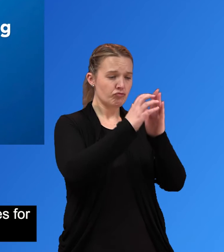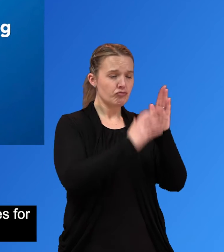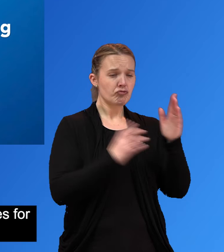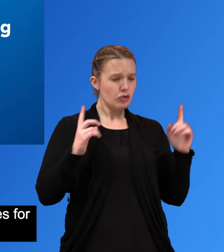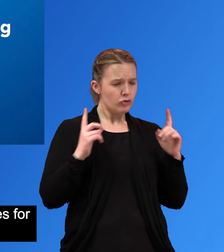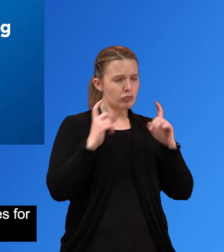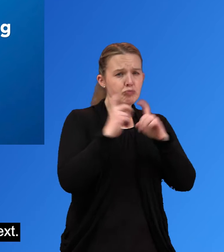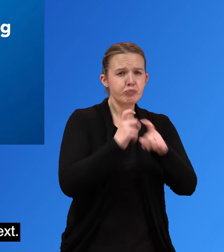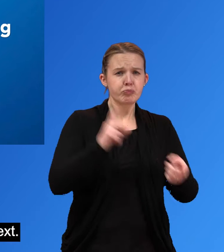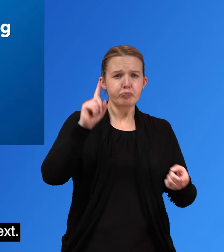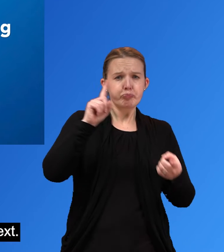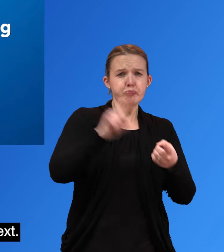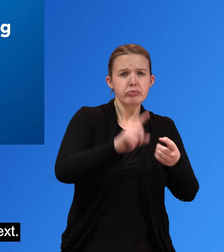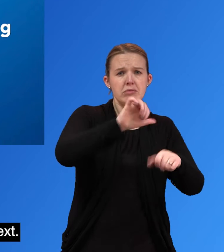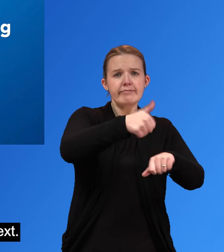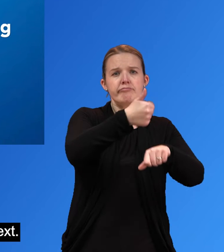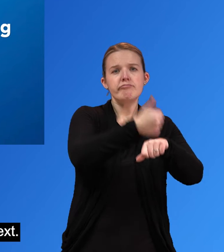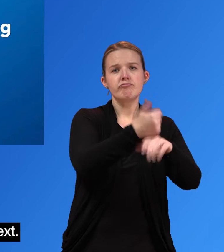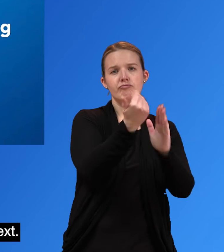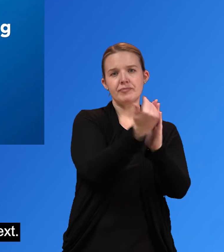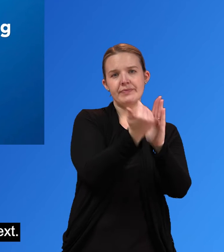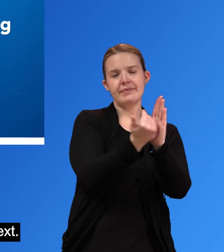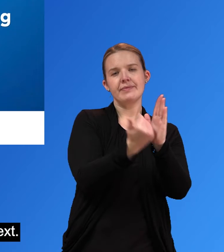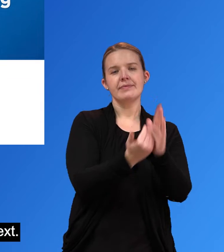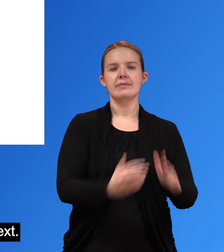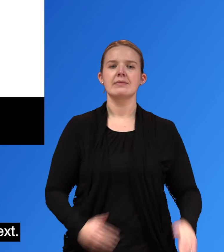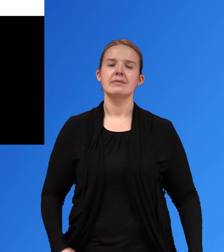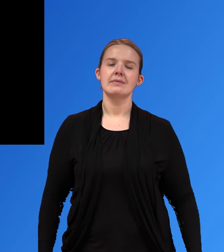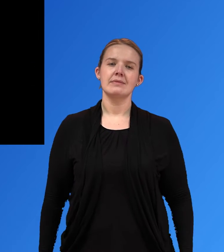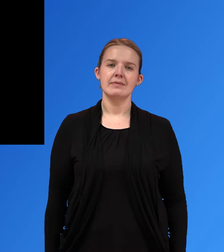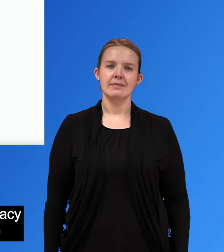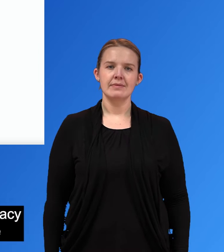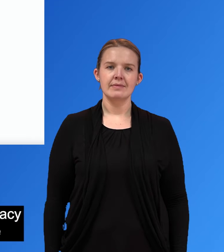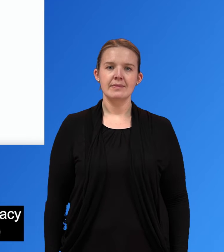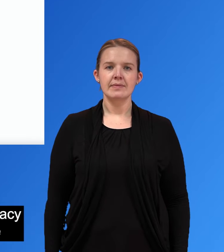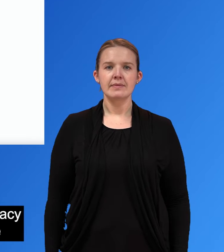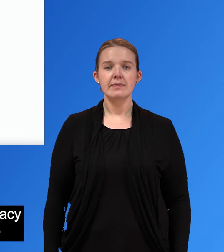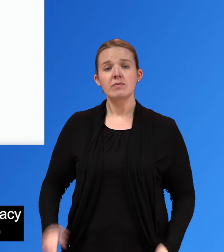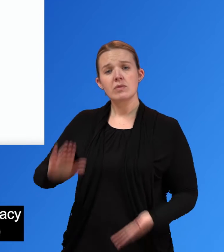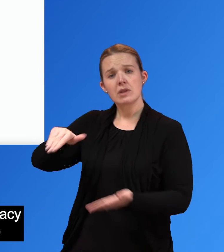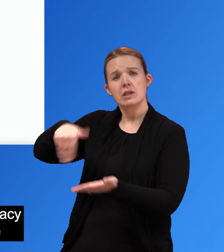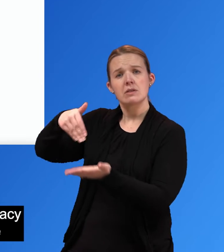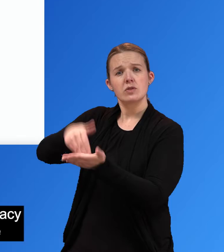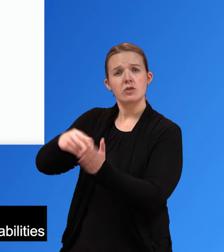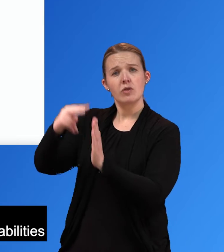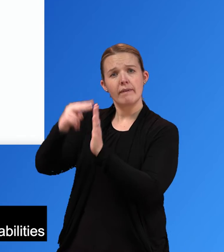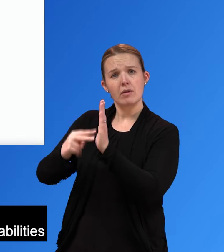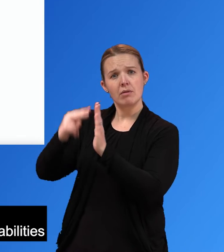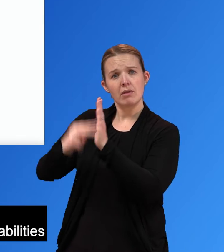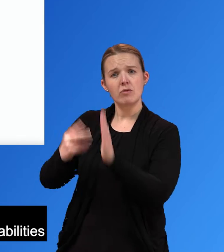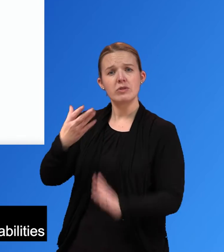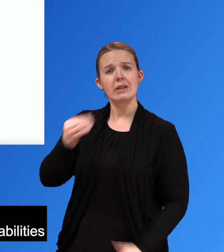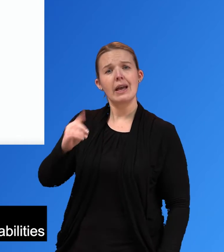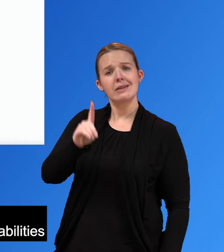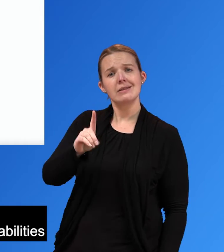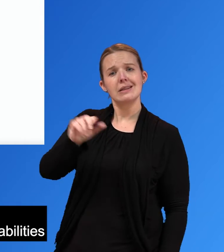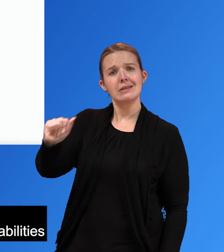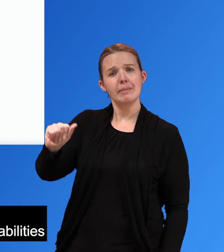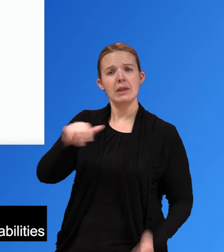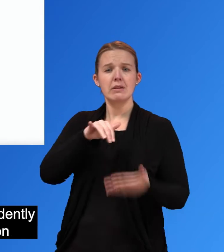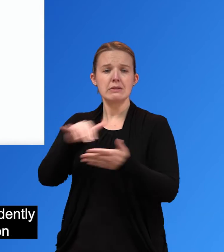Developing guidelines for minimizing the complexity of text. To address the literacy needs of people with intellectual and